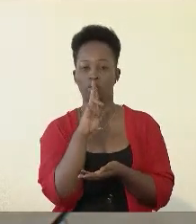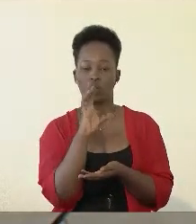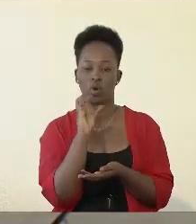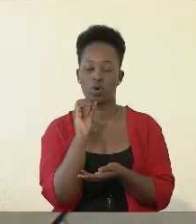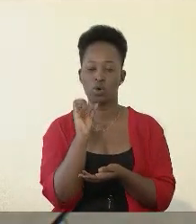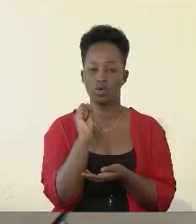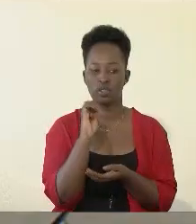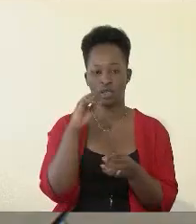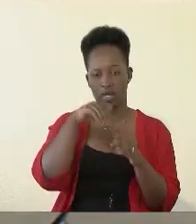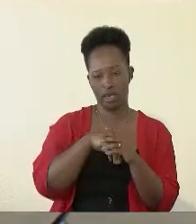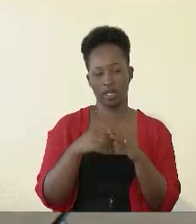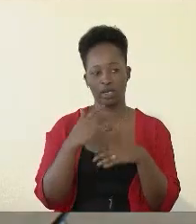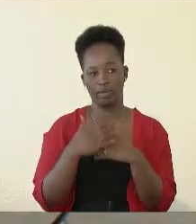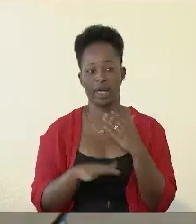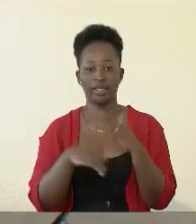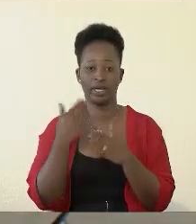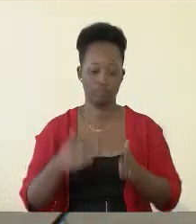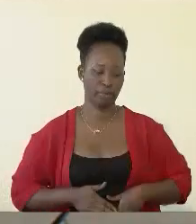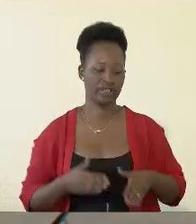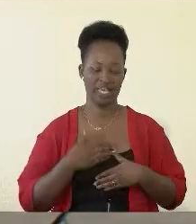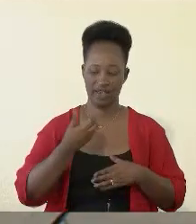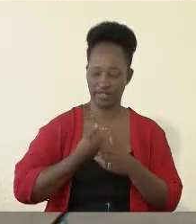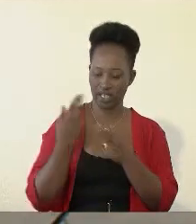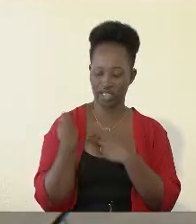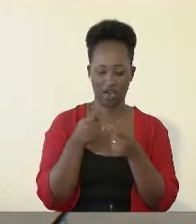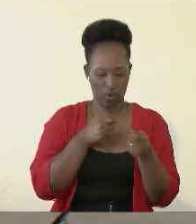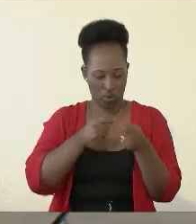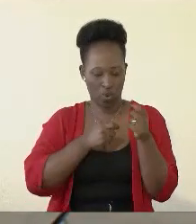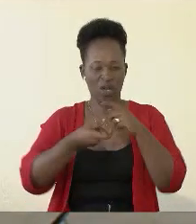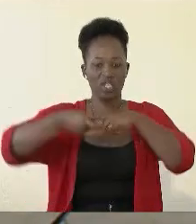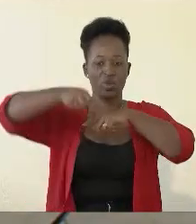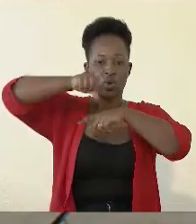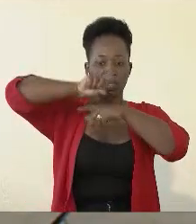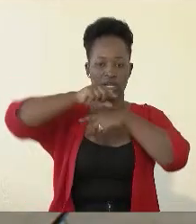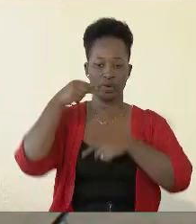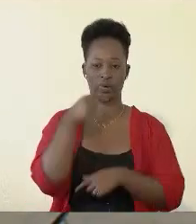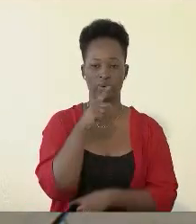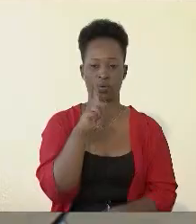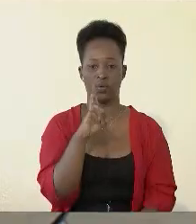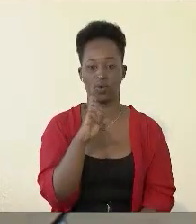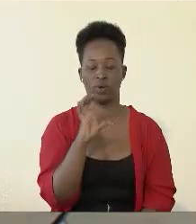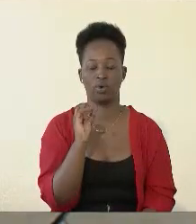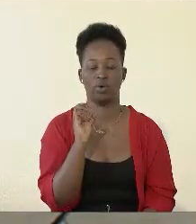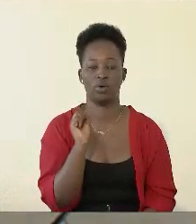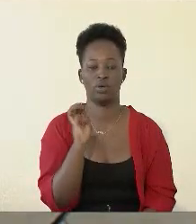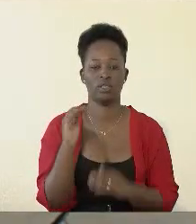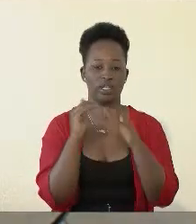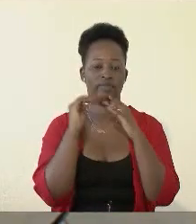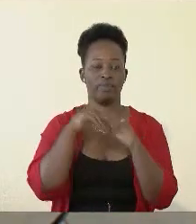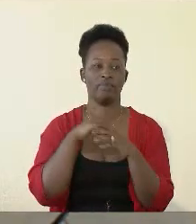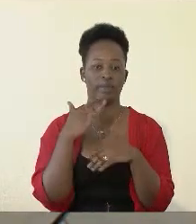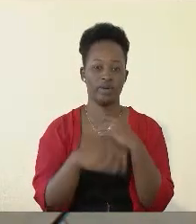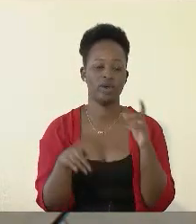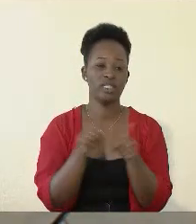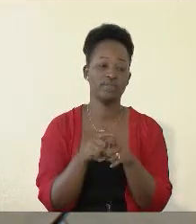means to raise up the glucose level in the blood. All right? As I mentioned,